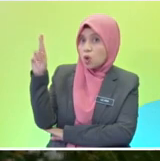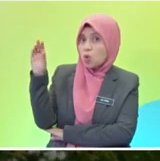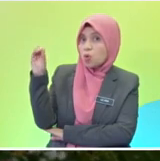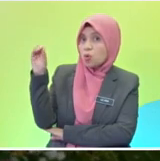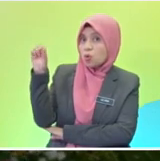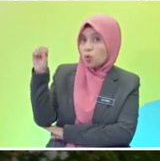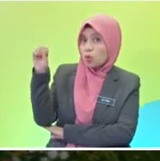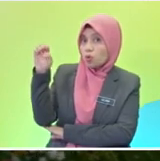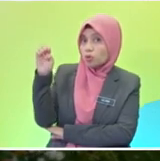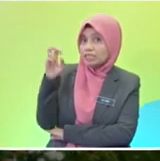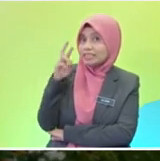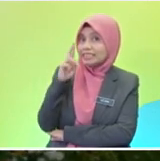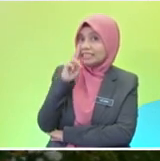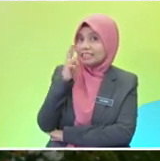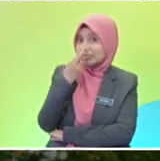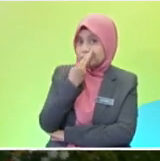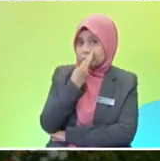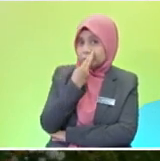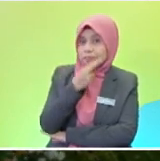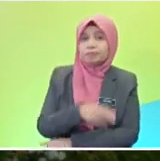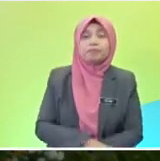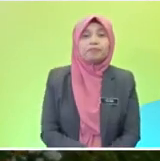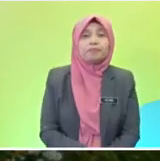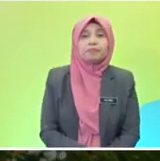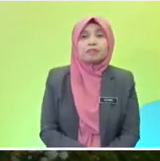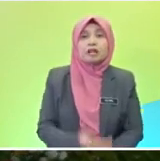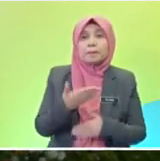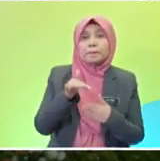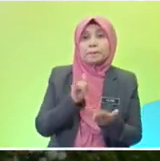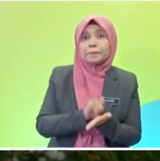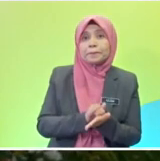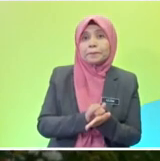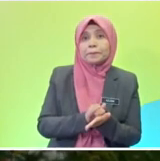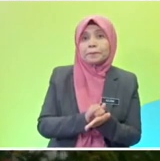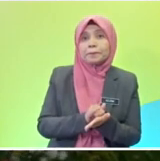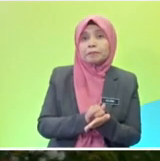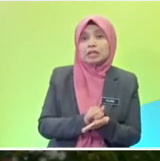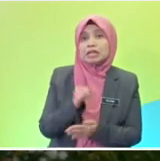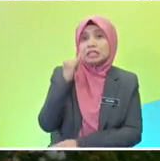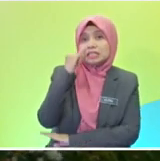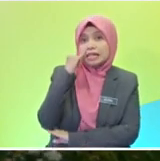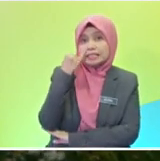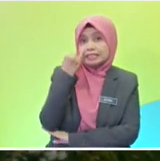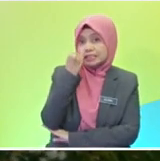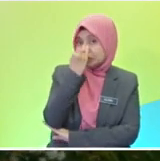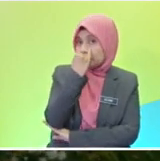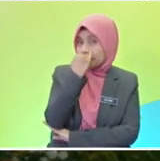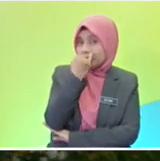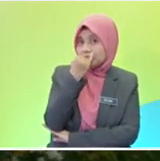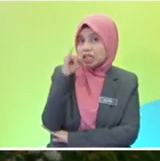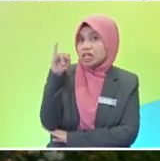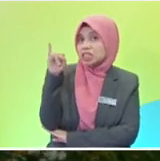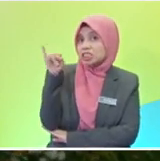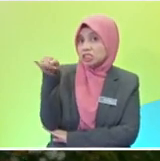you're right, Chafika. Okay. All right. Okay, next is the jasmine. So,